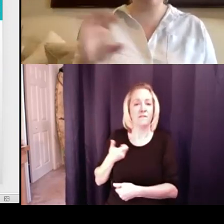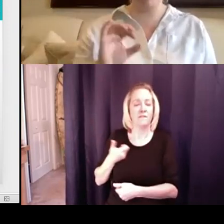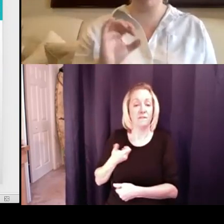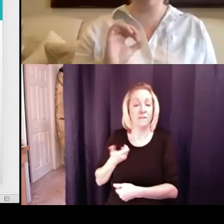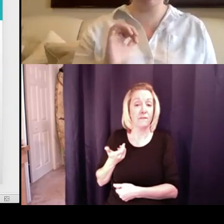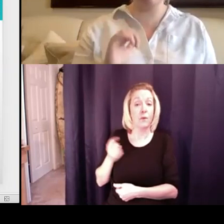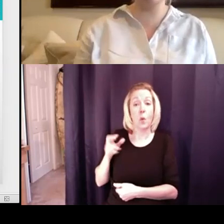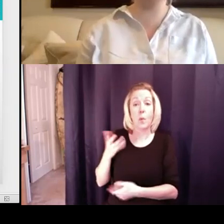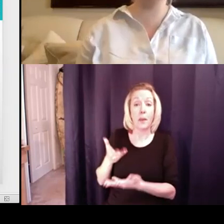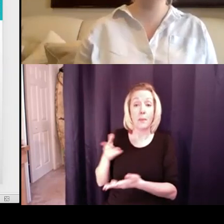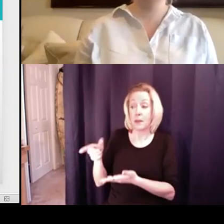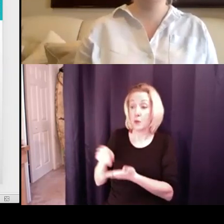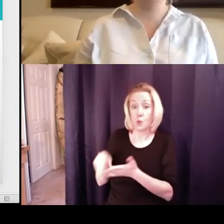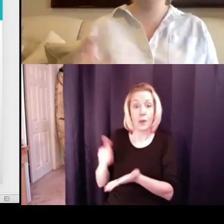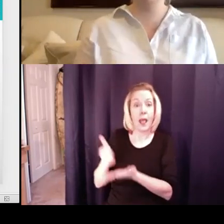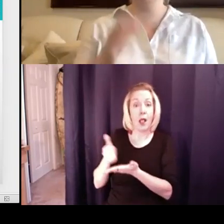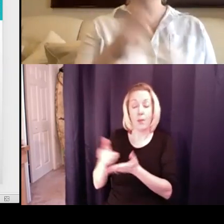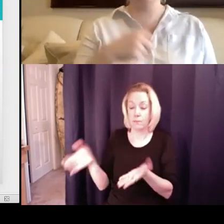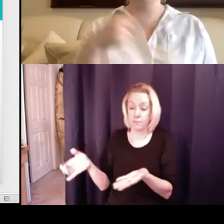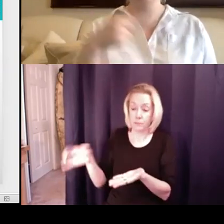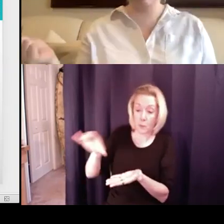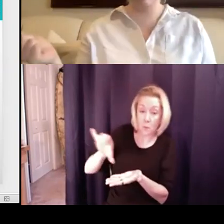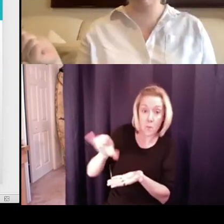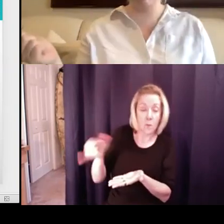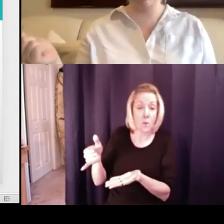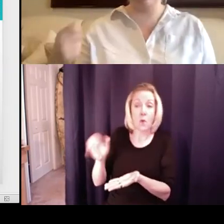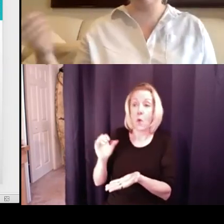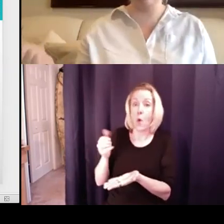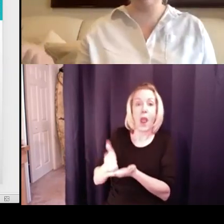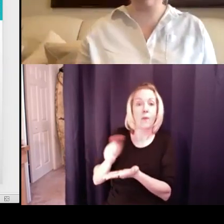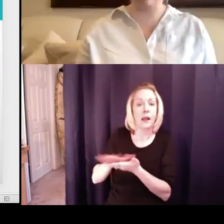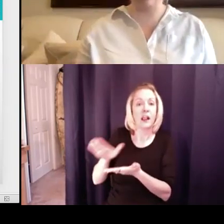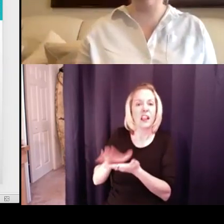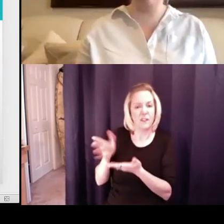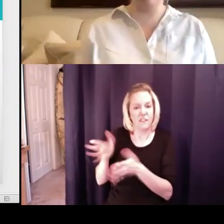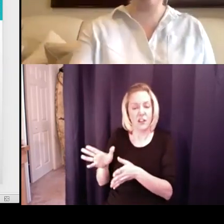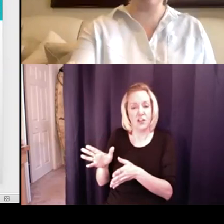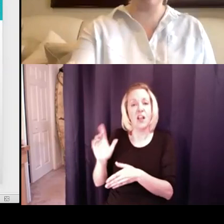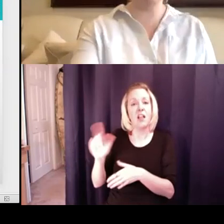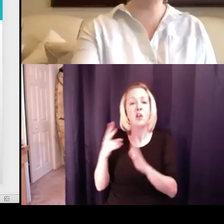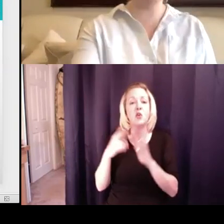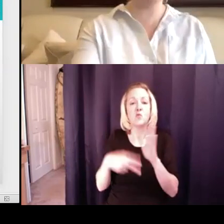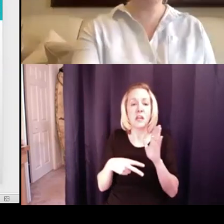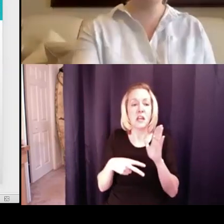maybe they're helping to pour it in, eating, and then helping clean up by bringing the dishes back to the sink.